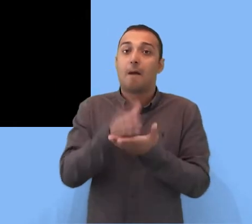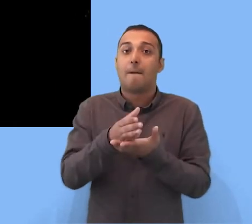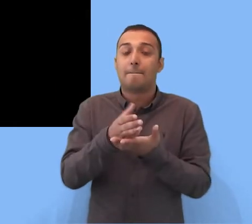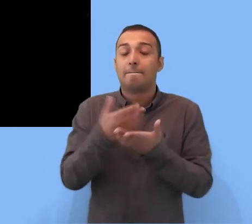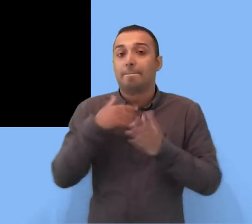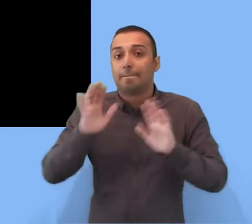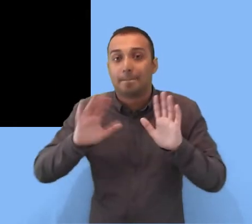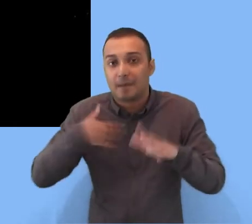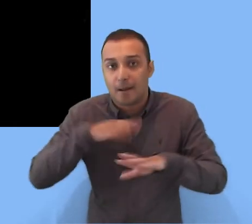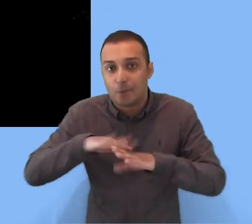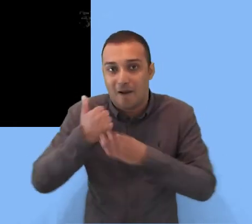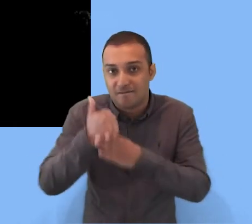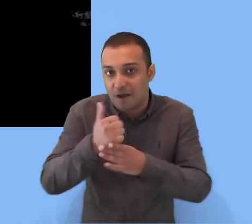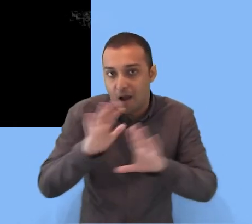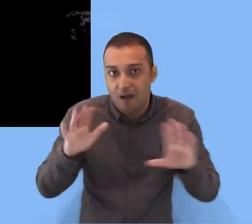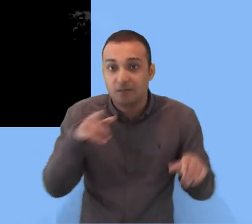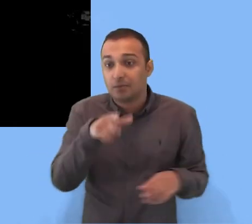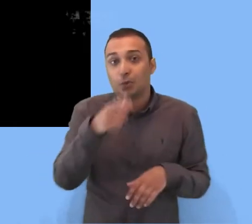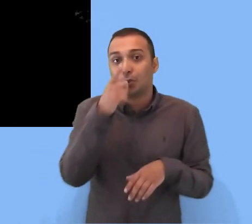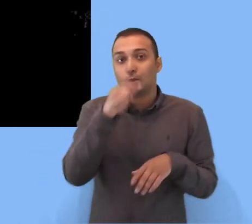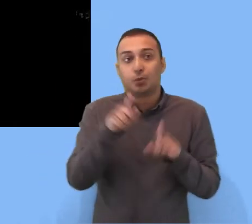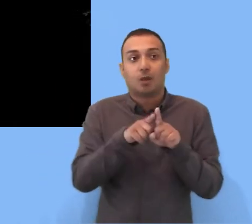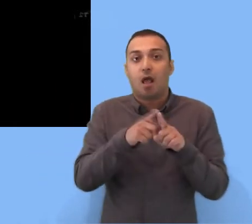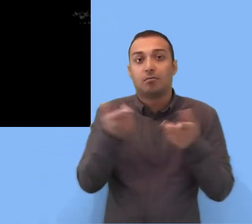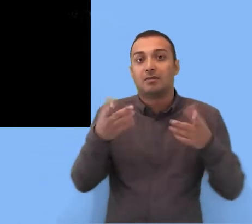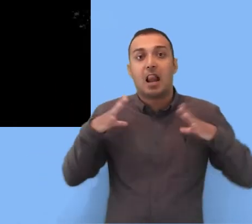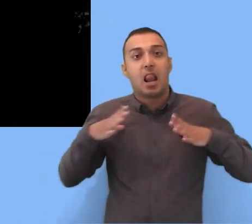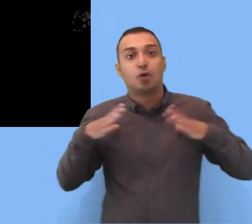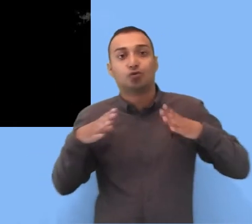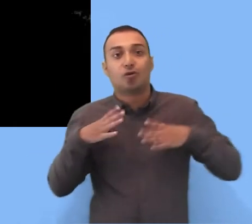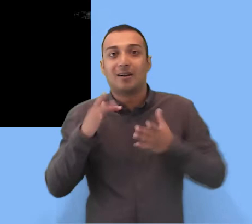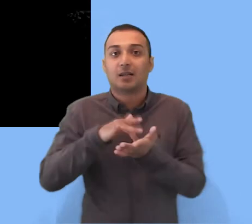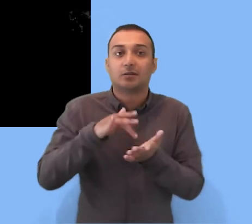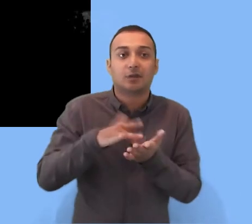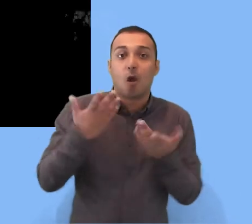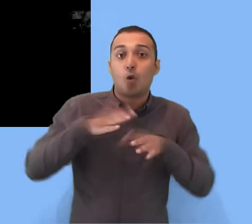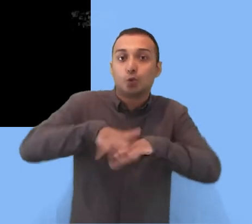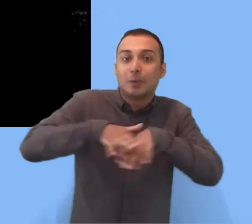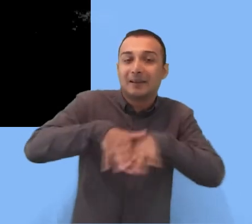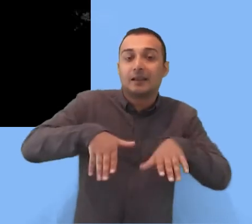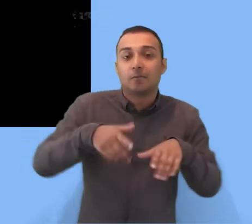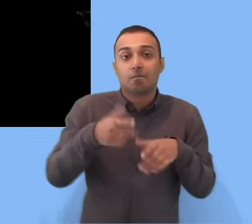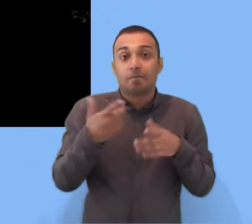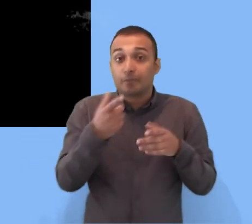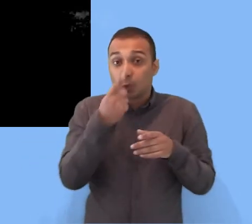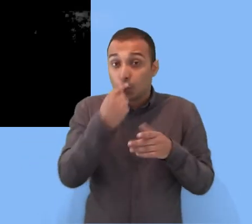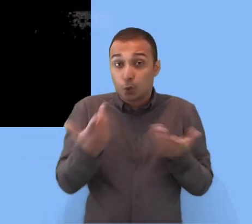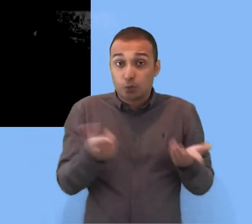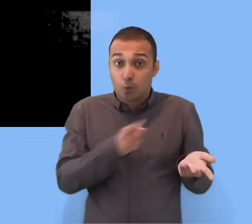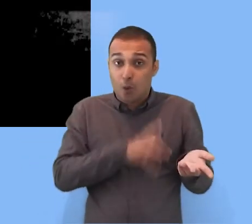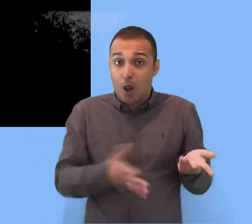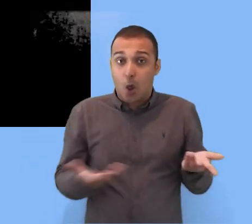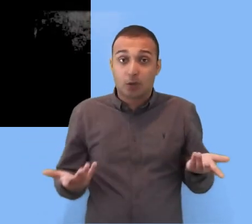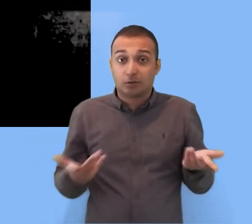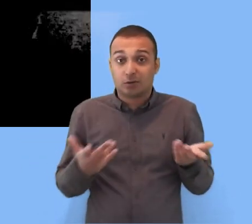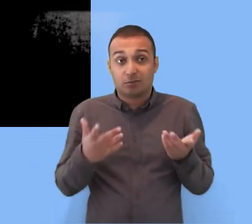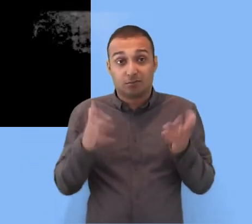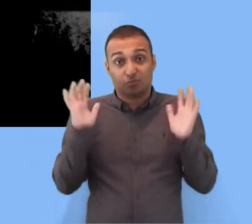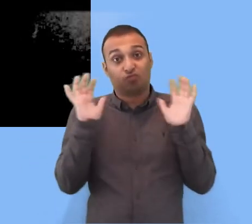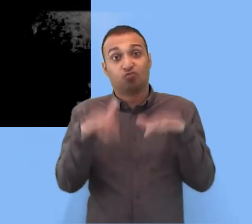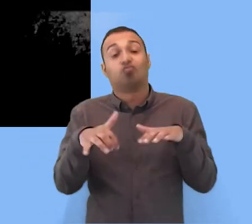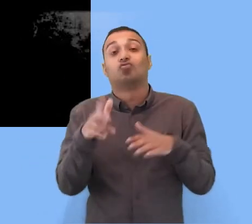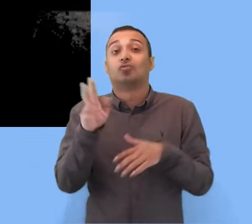local swimming baths or leisure centre once it's safe to do that again. And don't neglect everything we've